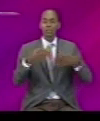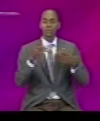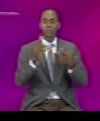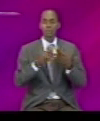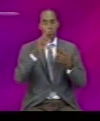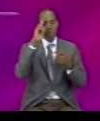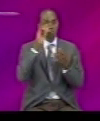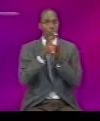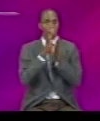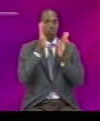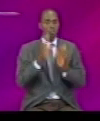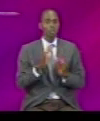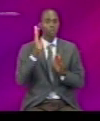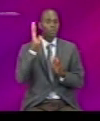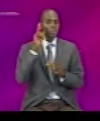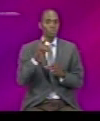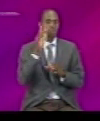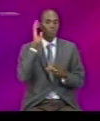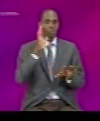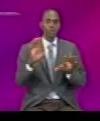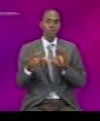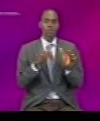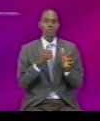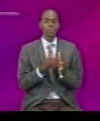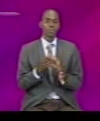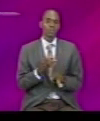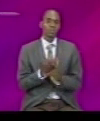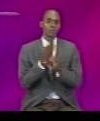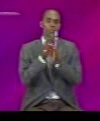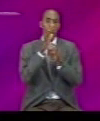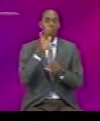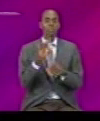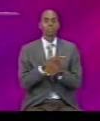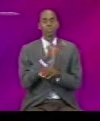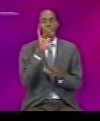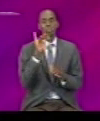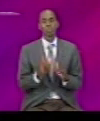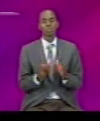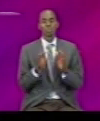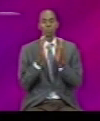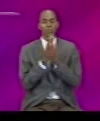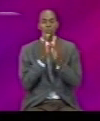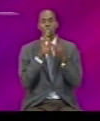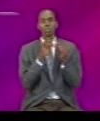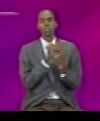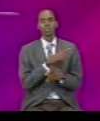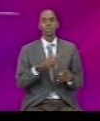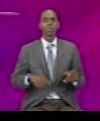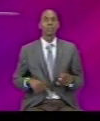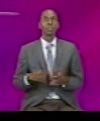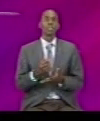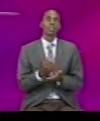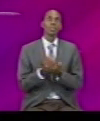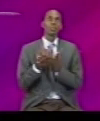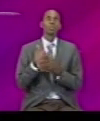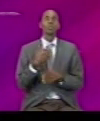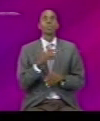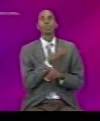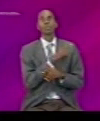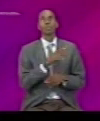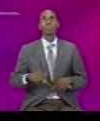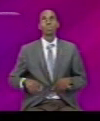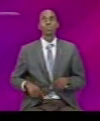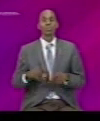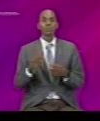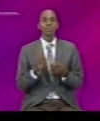out faithfully. Open your mouth and talk to the Lord in prayer. Help me, dear Lord,